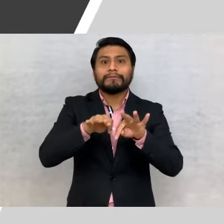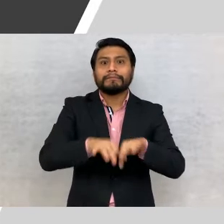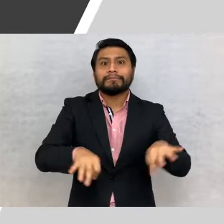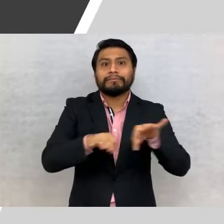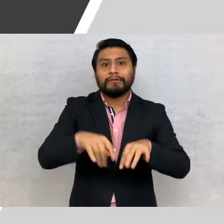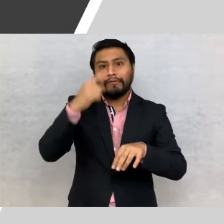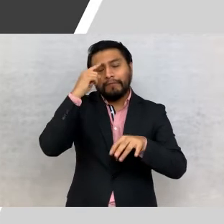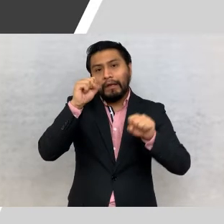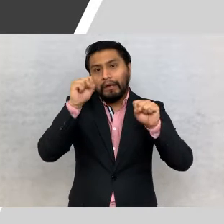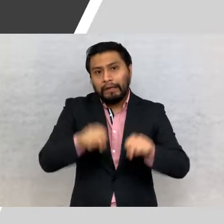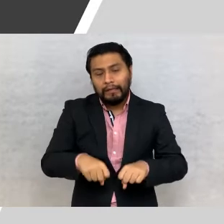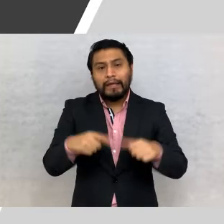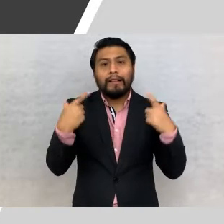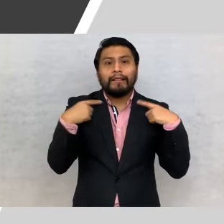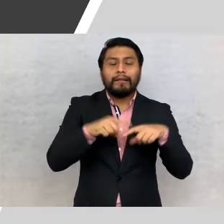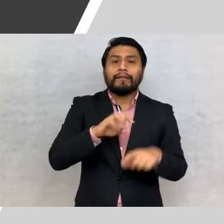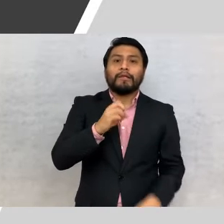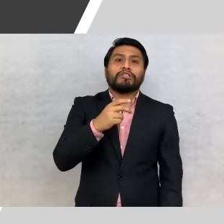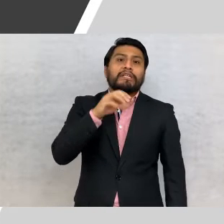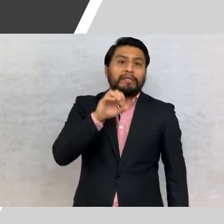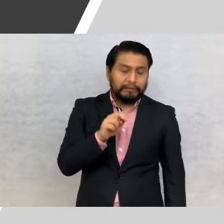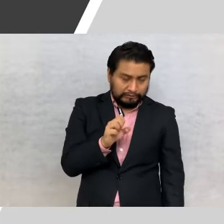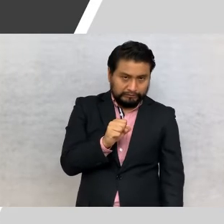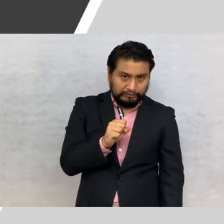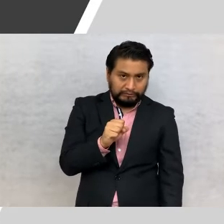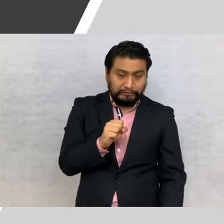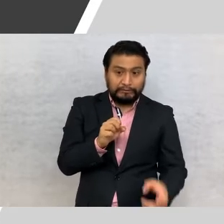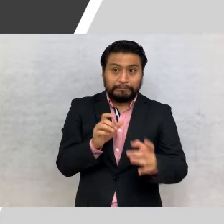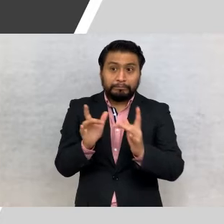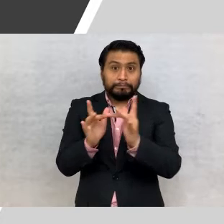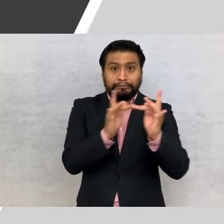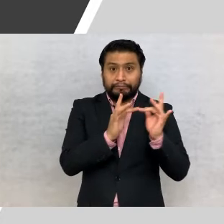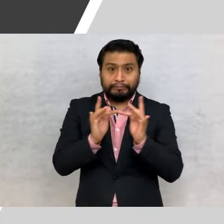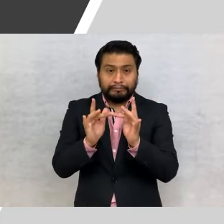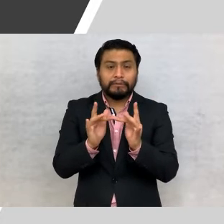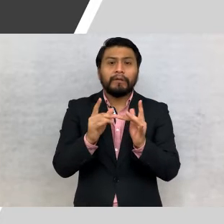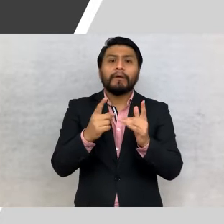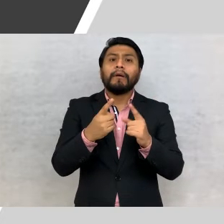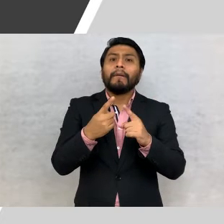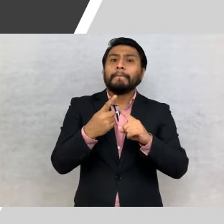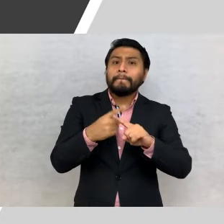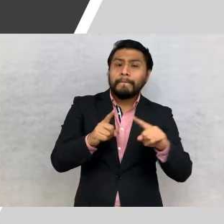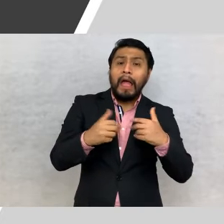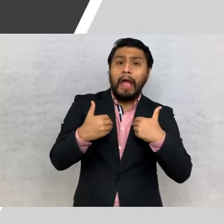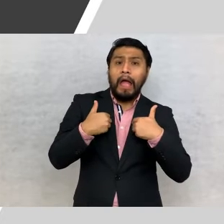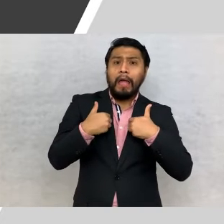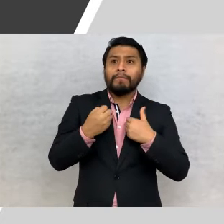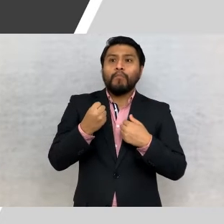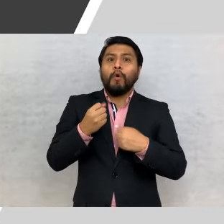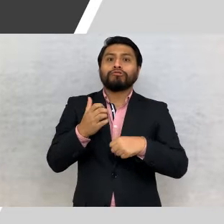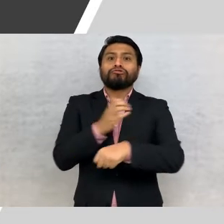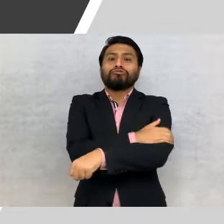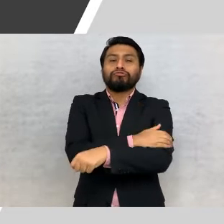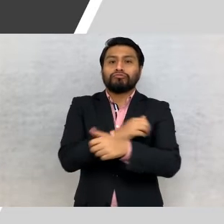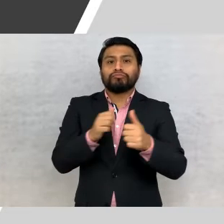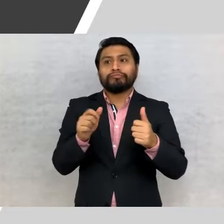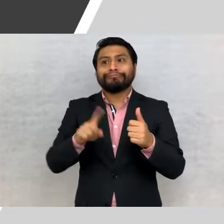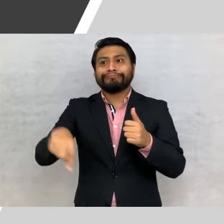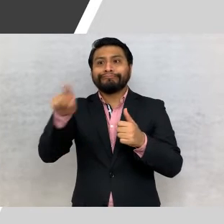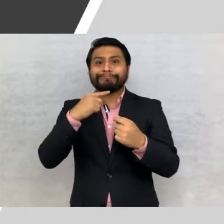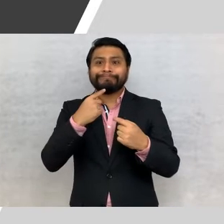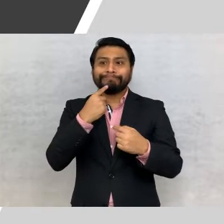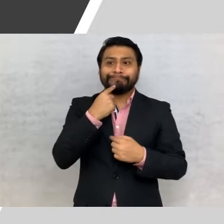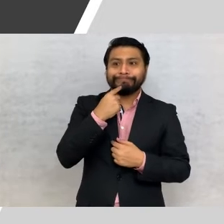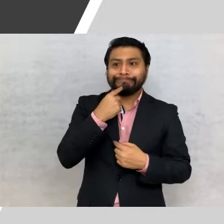the confirmation of the Latin eugenic network, were reinforced by a regional debate